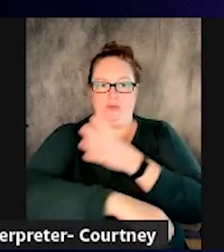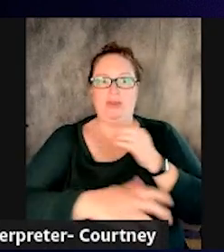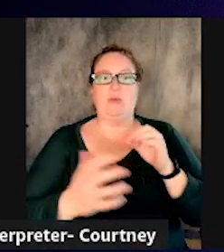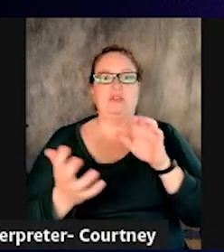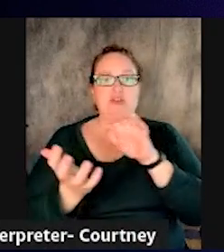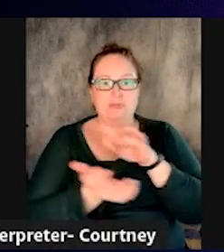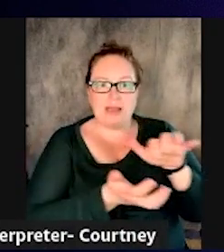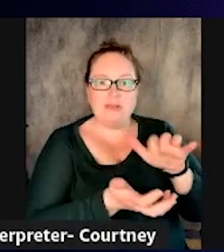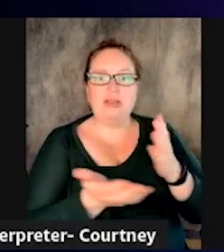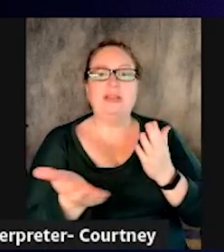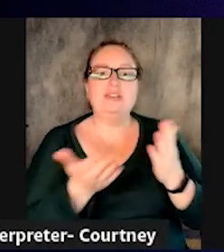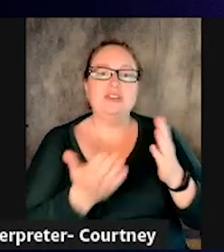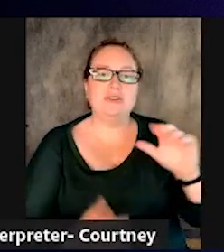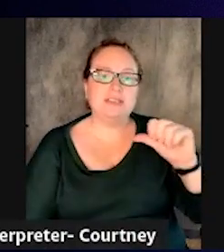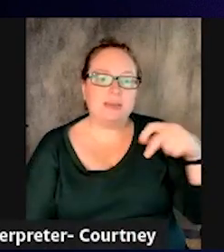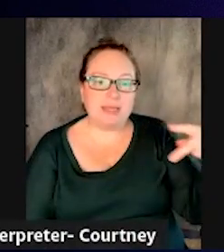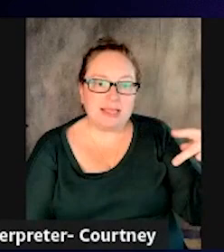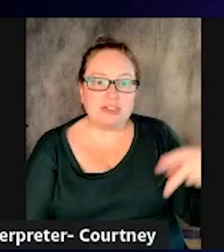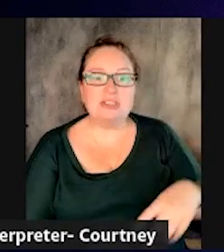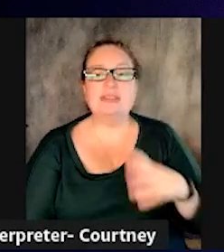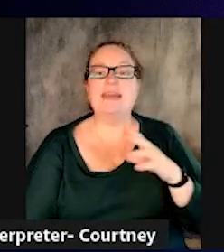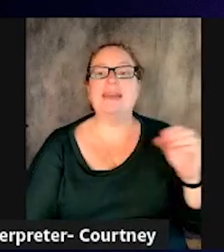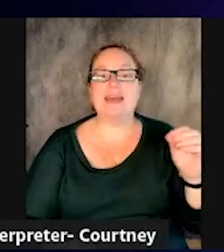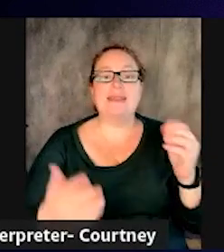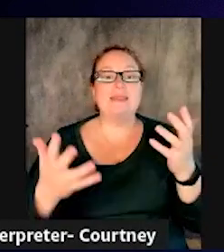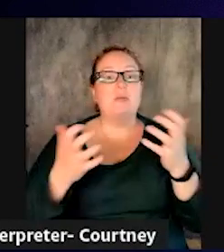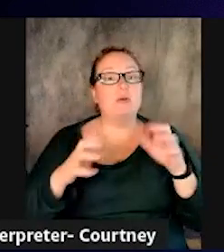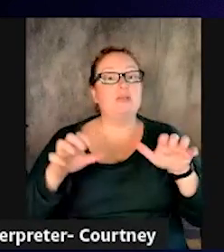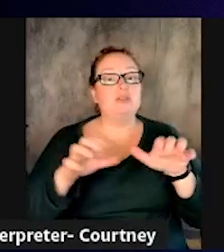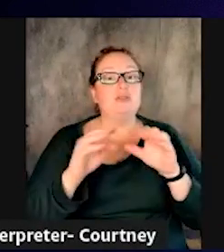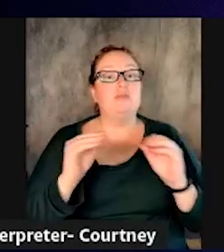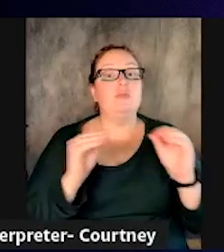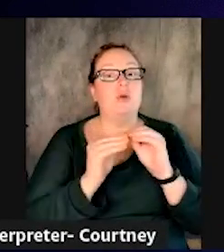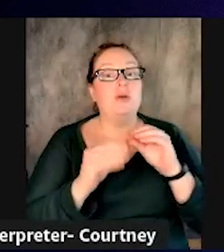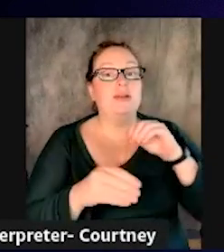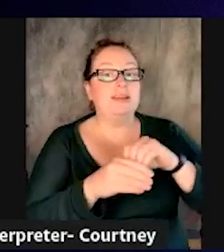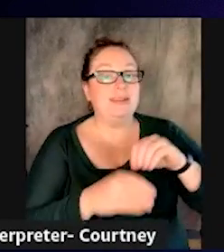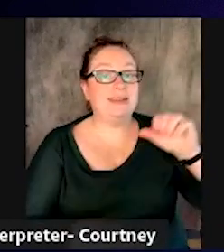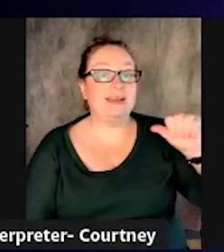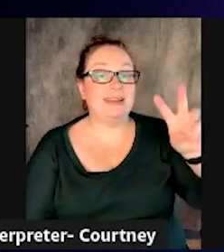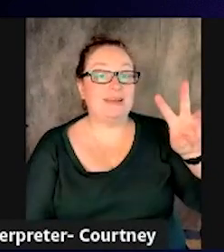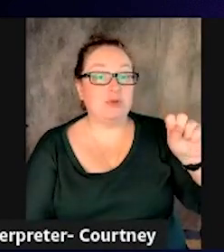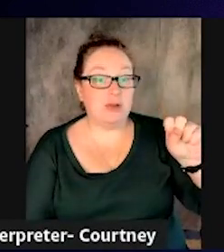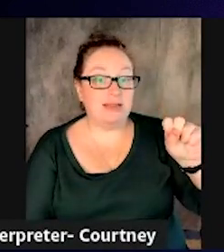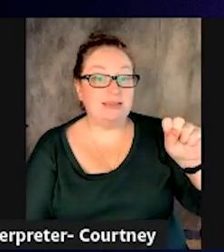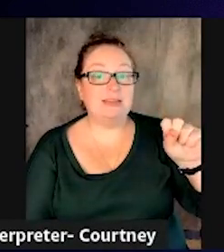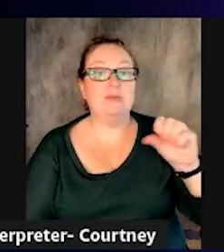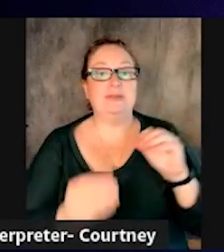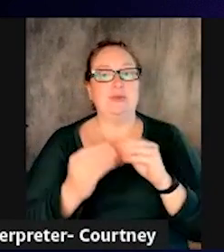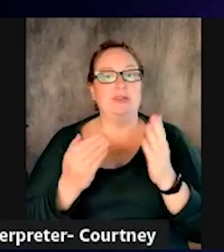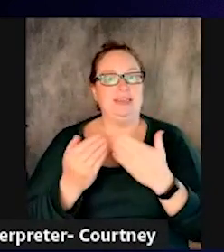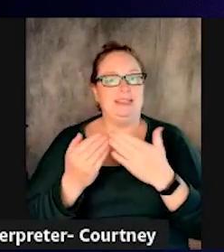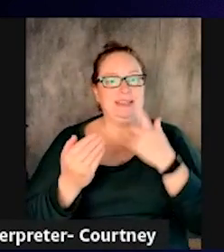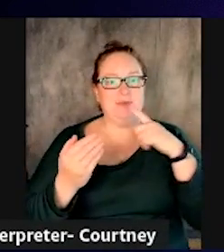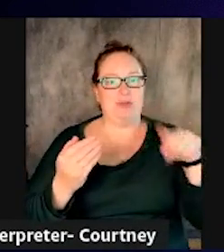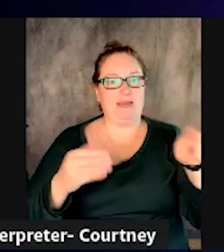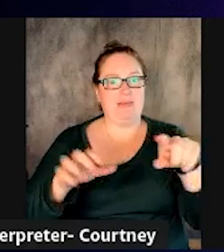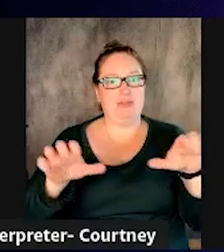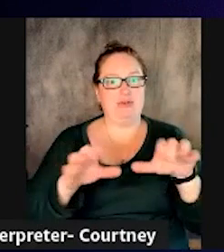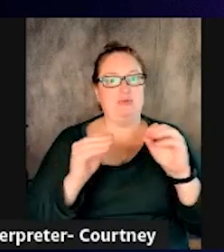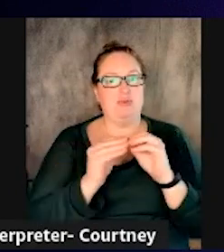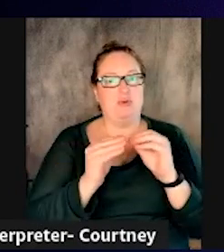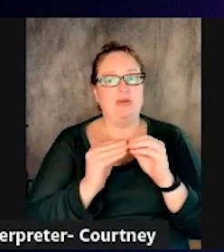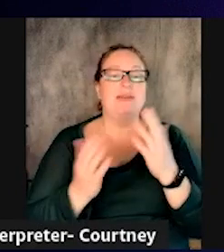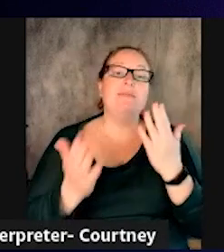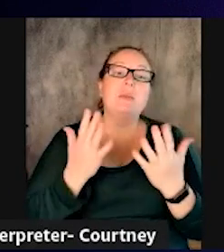servers and applications, and then they want to do more in AWS where it's easy for them to do more. Maybe they want to install